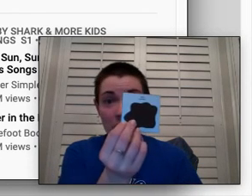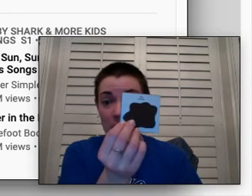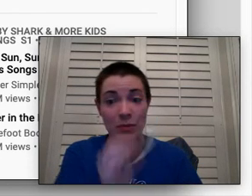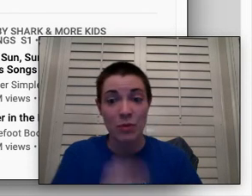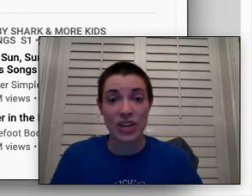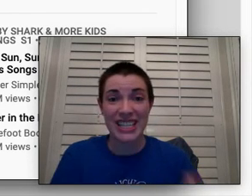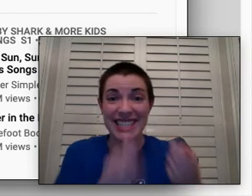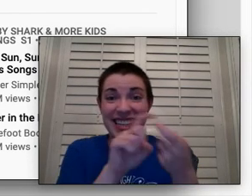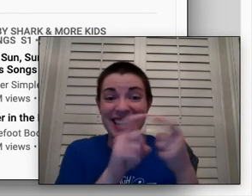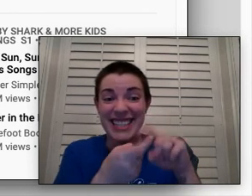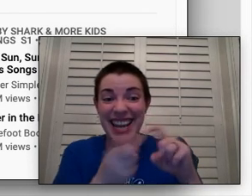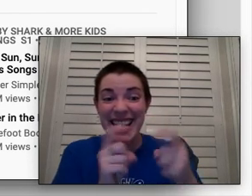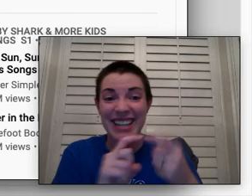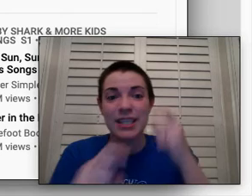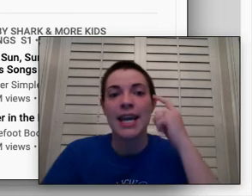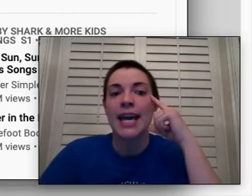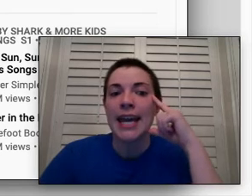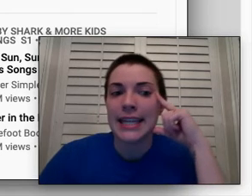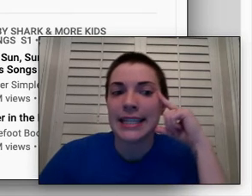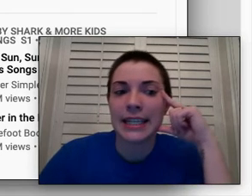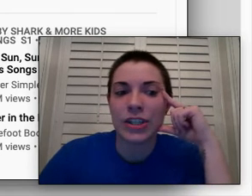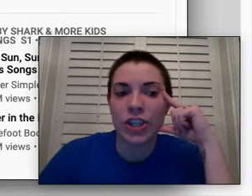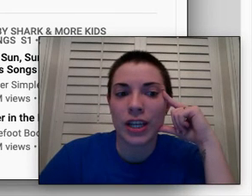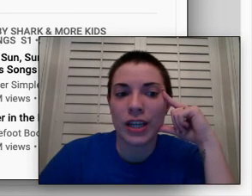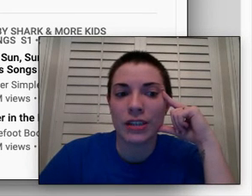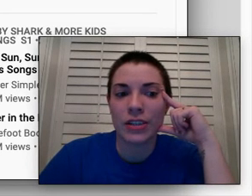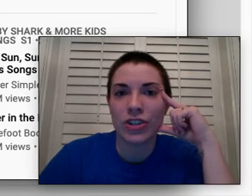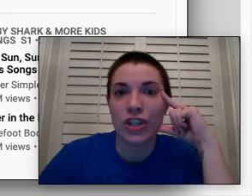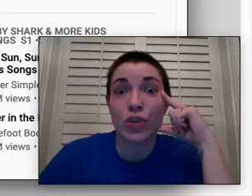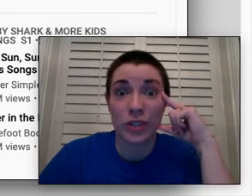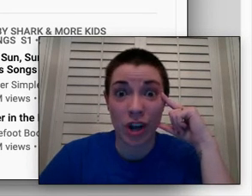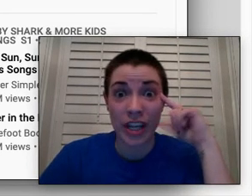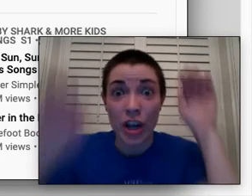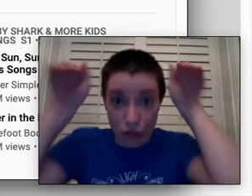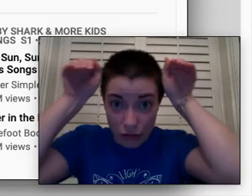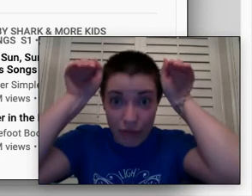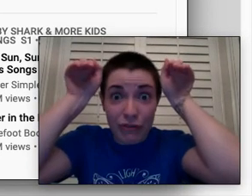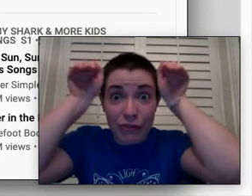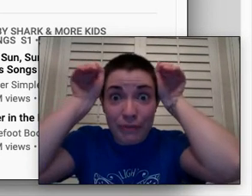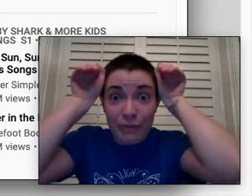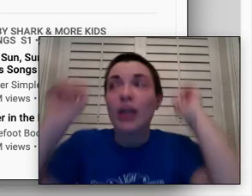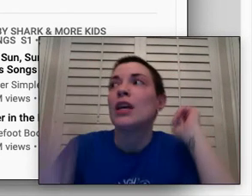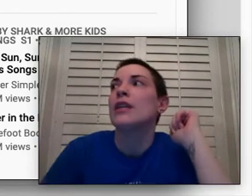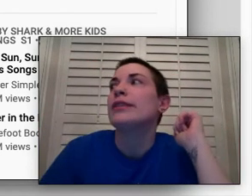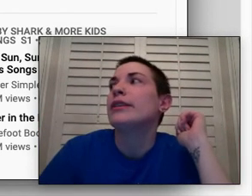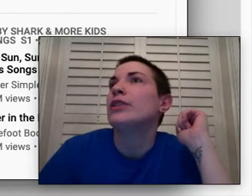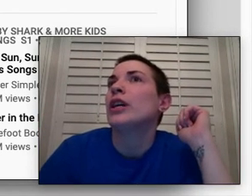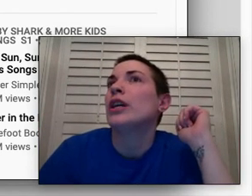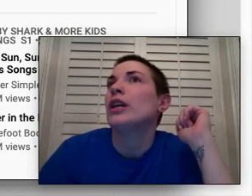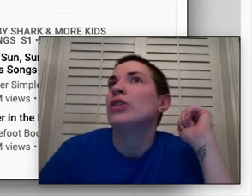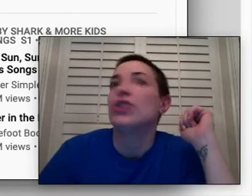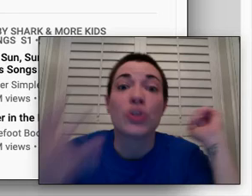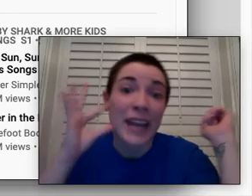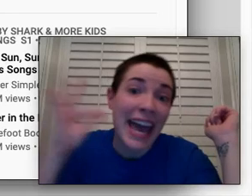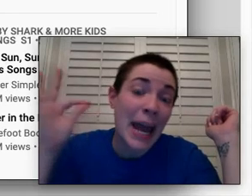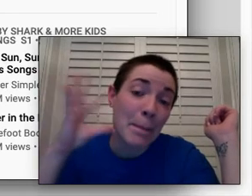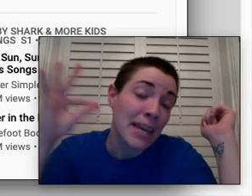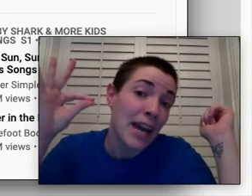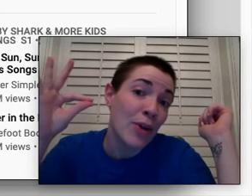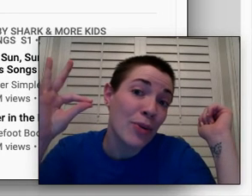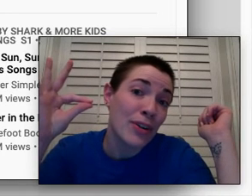bigger anymore. He's going to change. Is he going to change into a doggy? Is he going to change into a